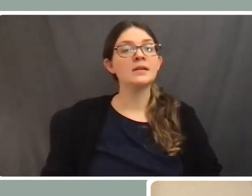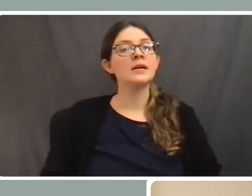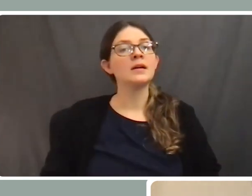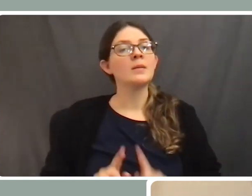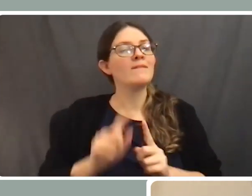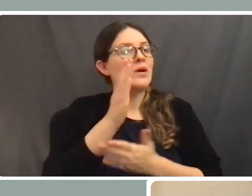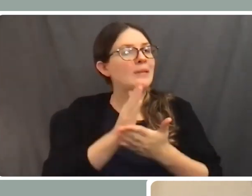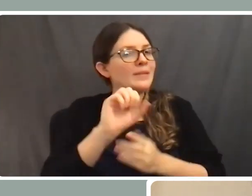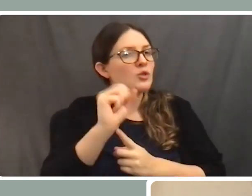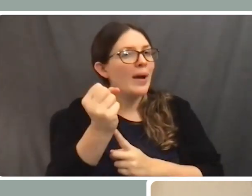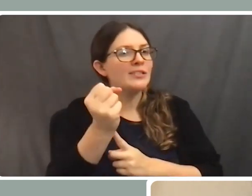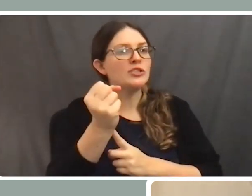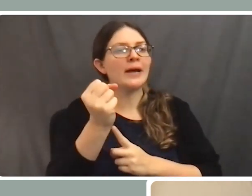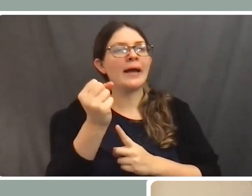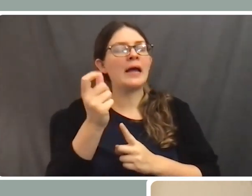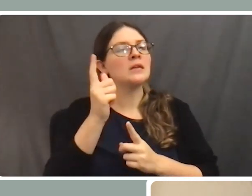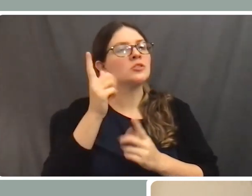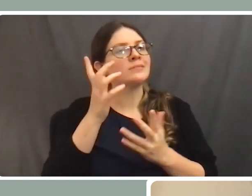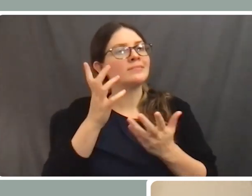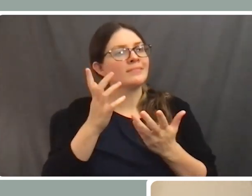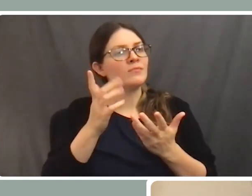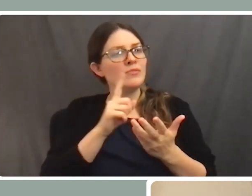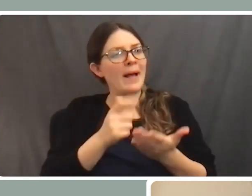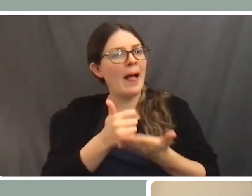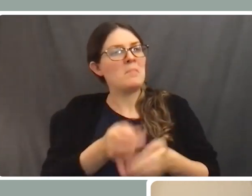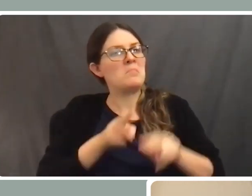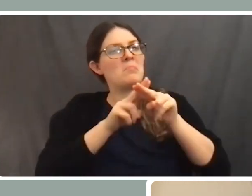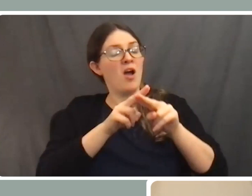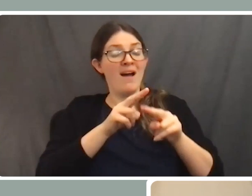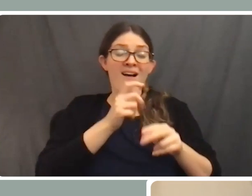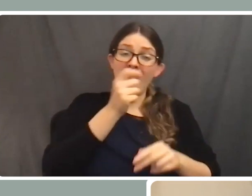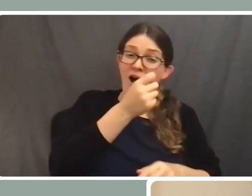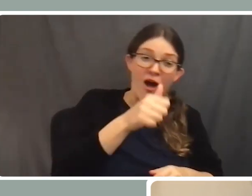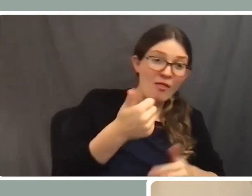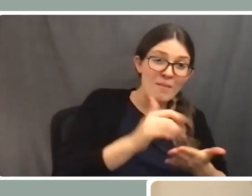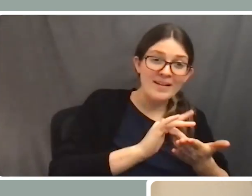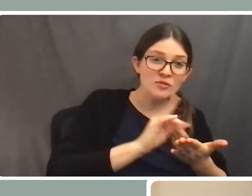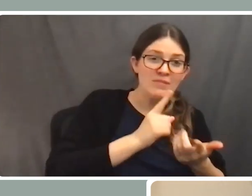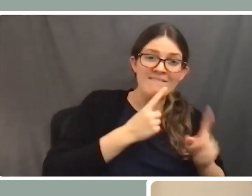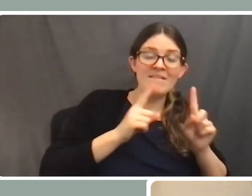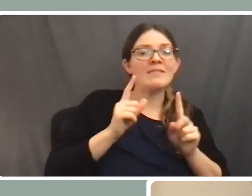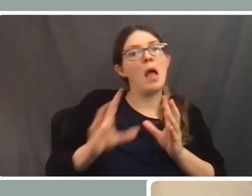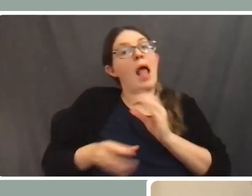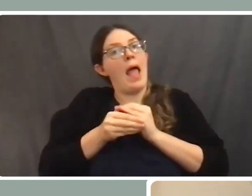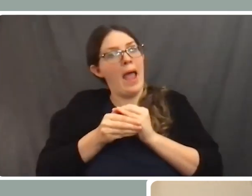some cases kind of a cherry on top of what's already very effective regimens. So it's